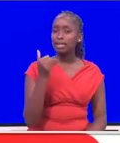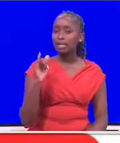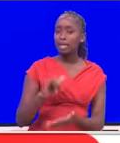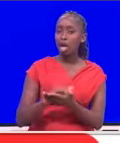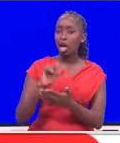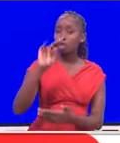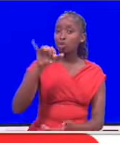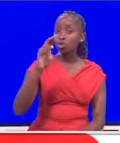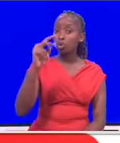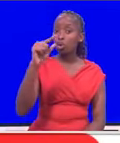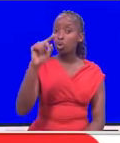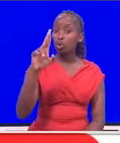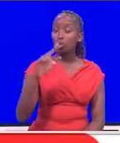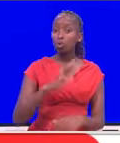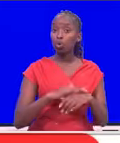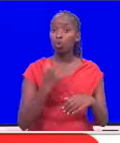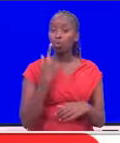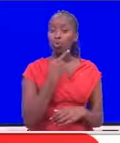But